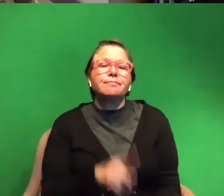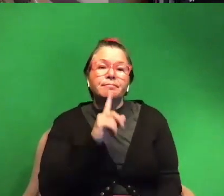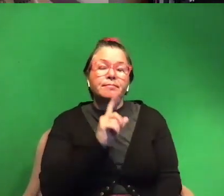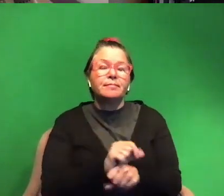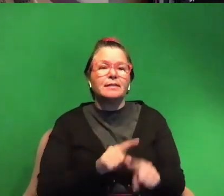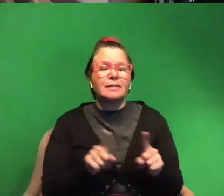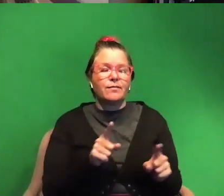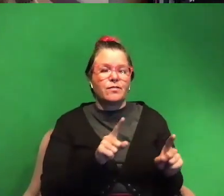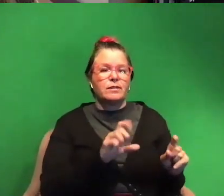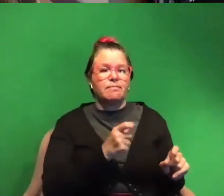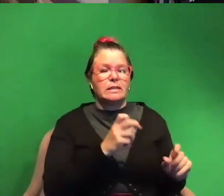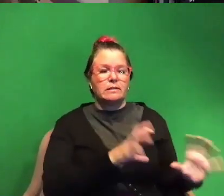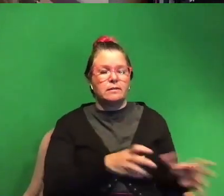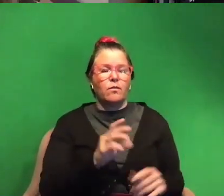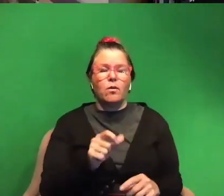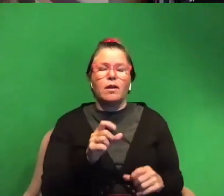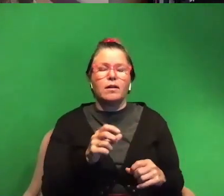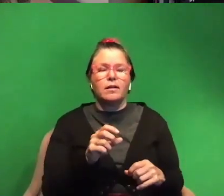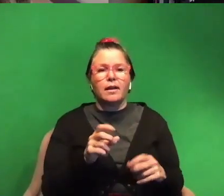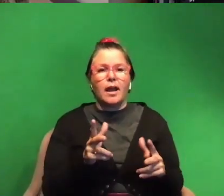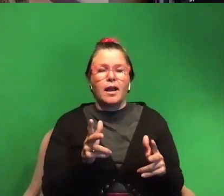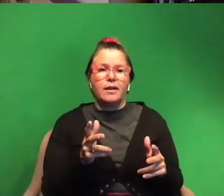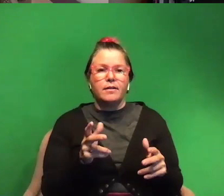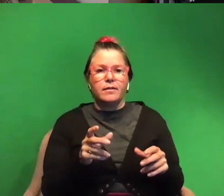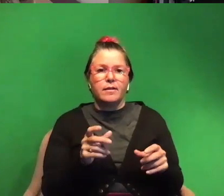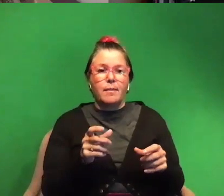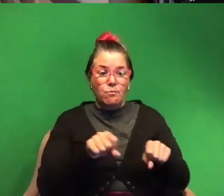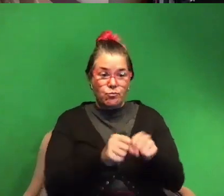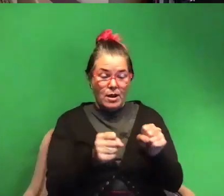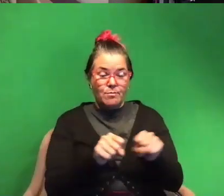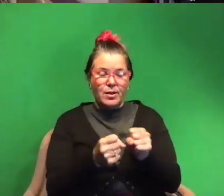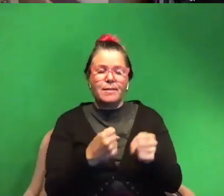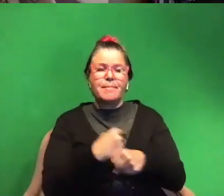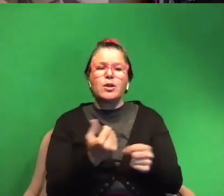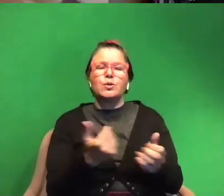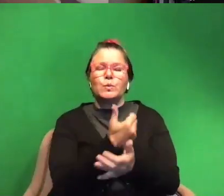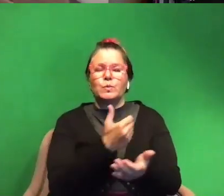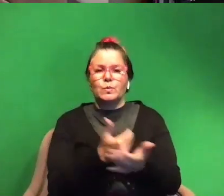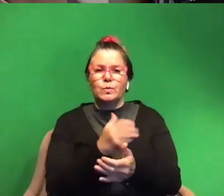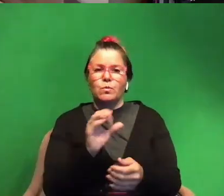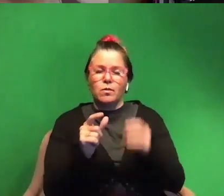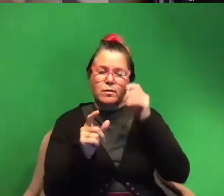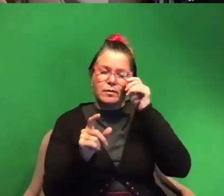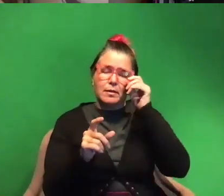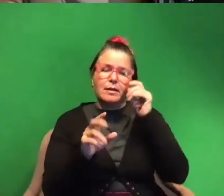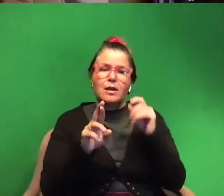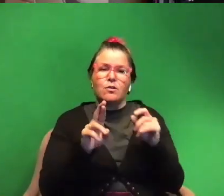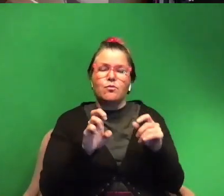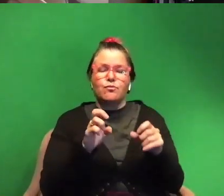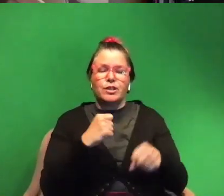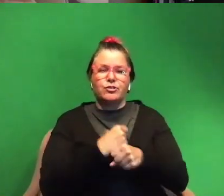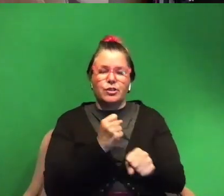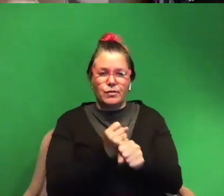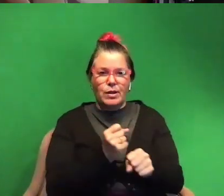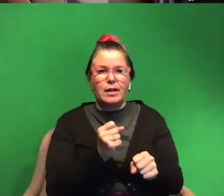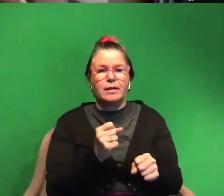species of corals actually reproduce by breaking. So like I said, they're able to regenerate. When you're getting a